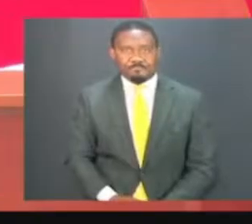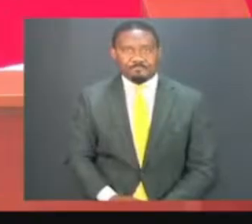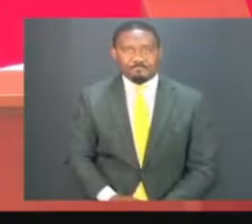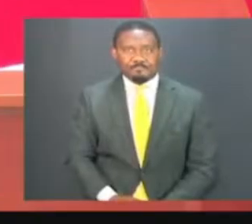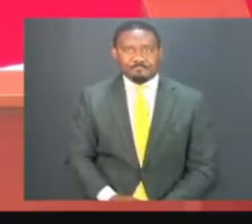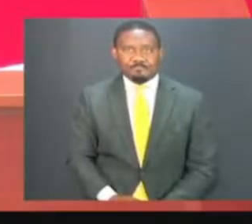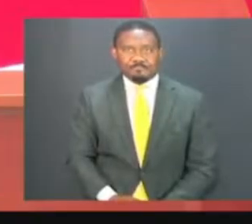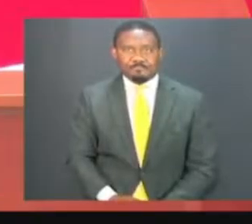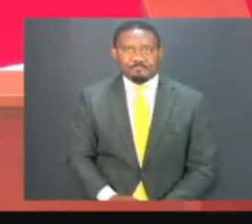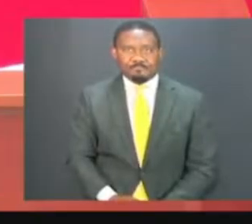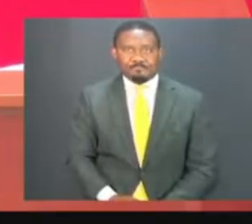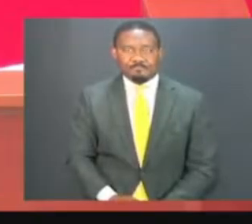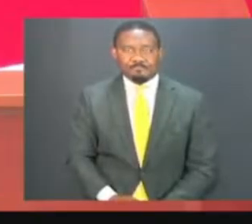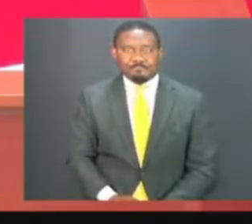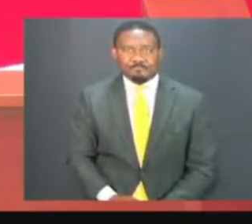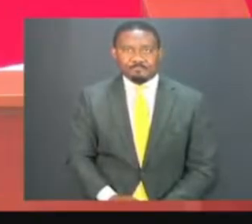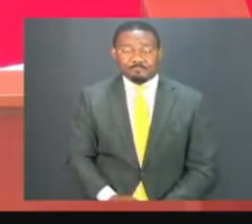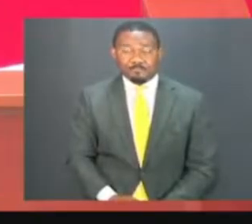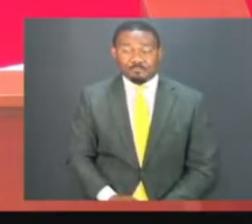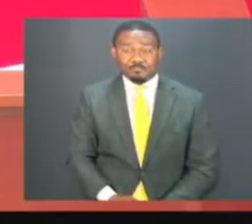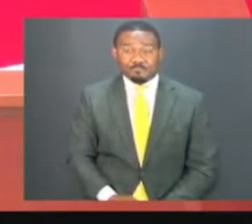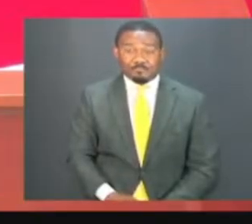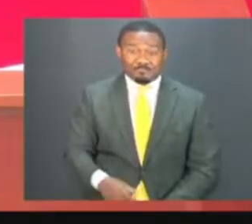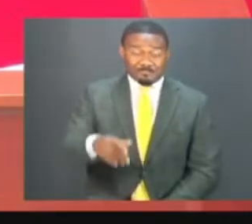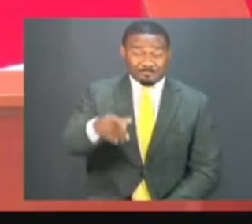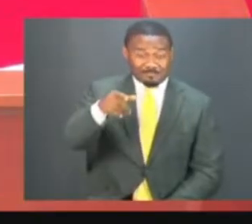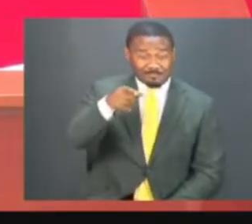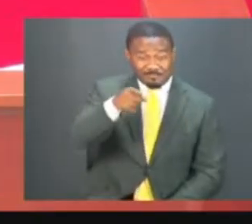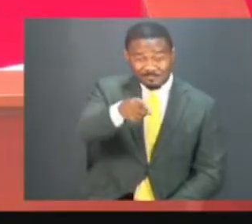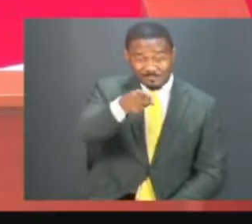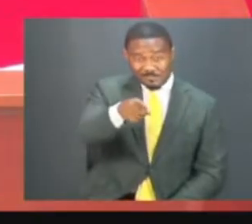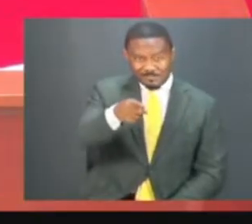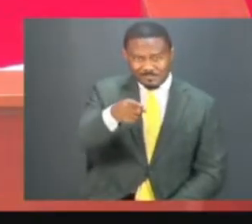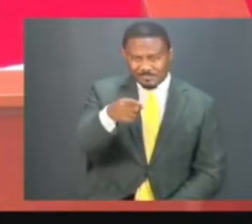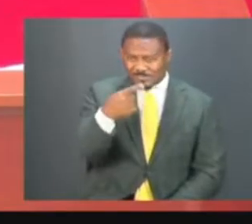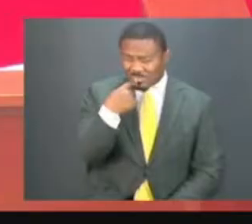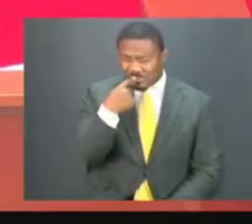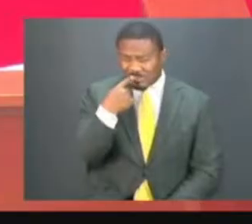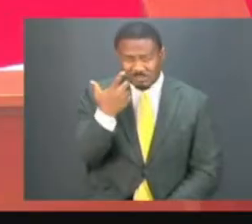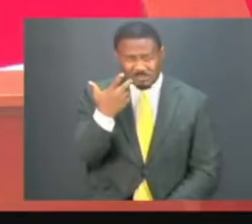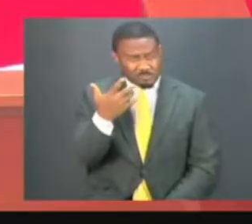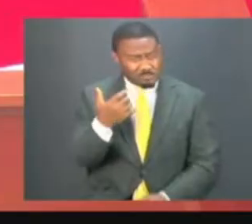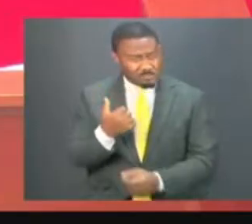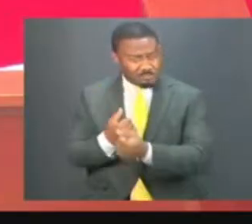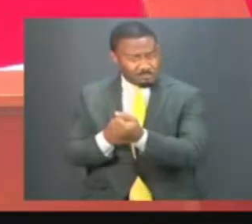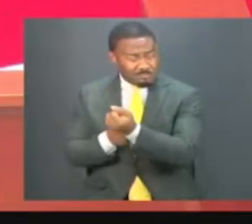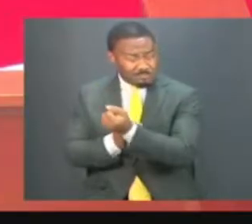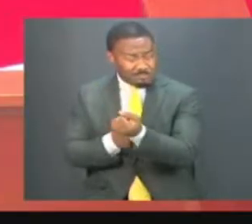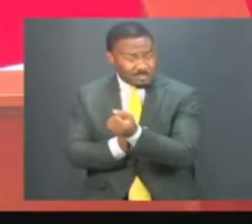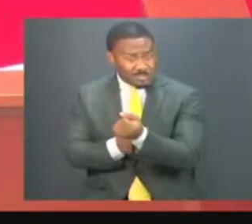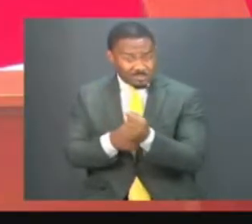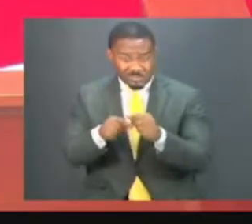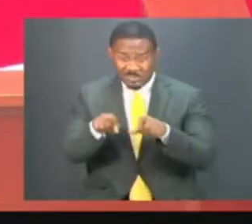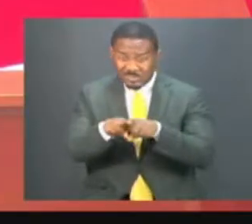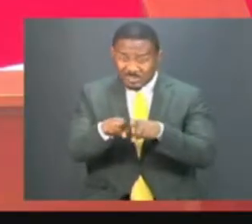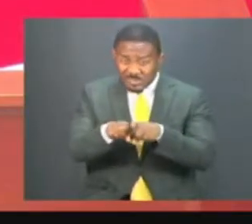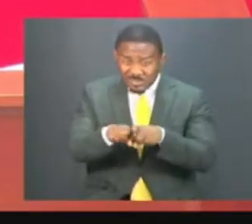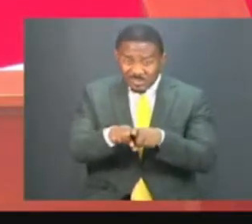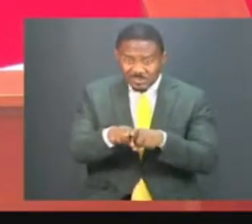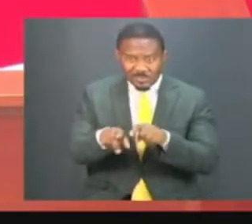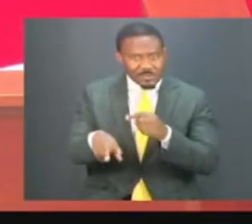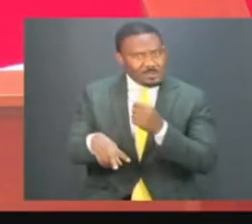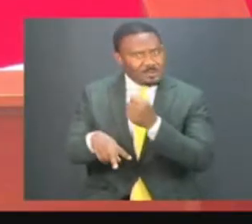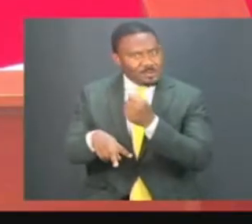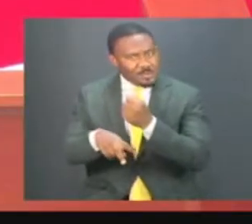Majority Chief Whip is saying is adding credence to the issue raised by the